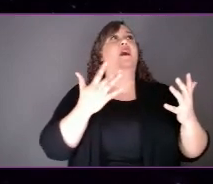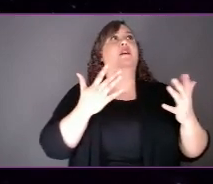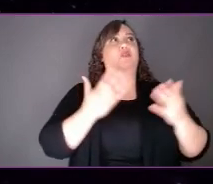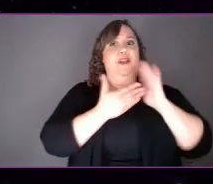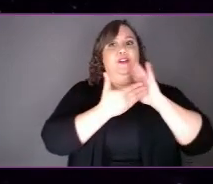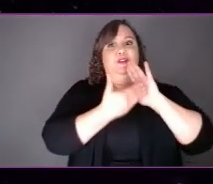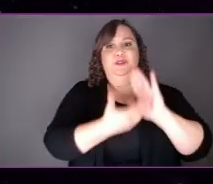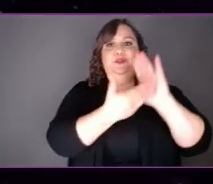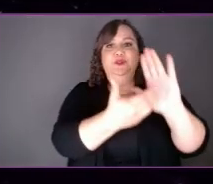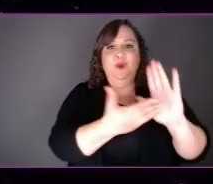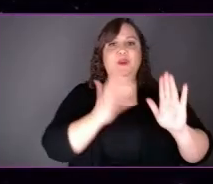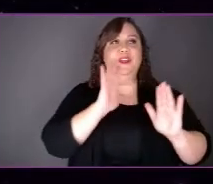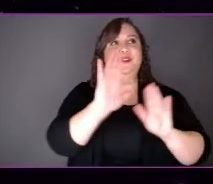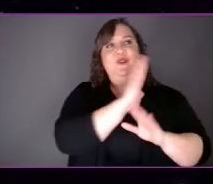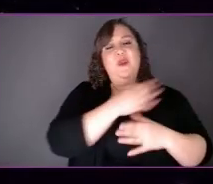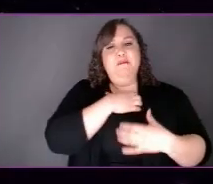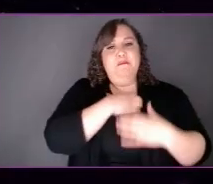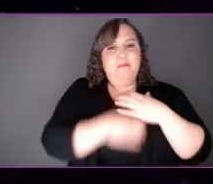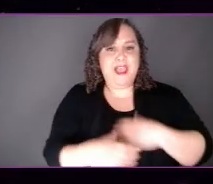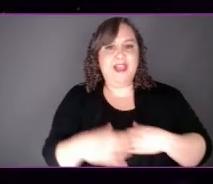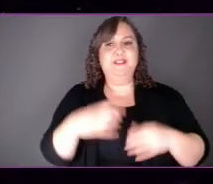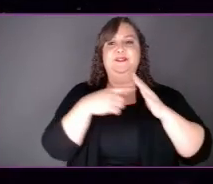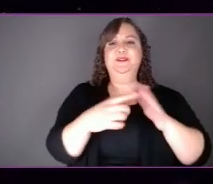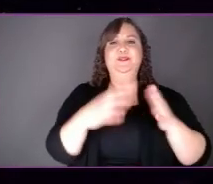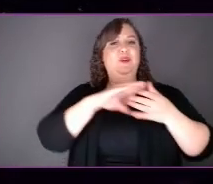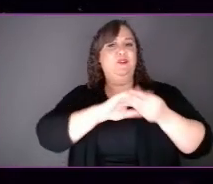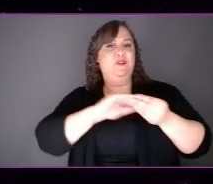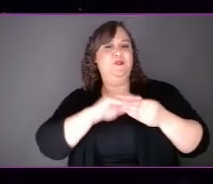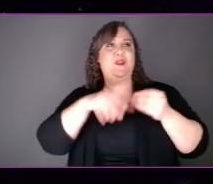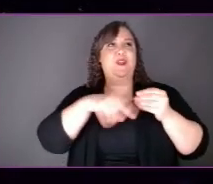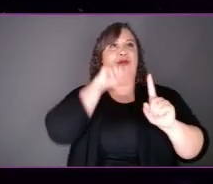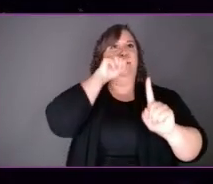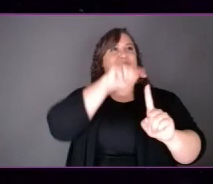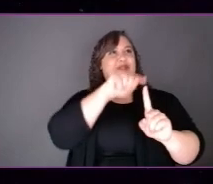whole joining process here. So